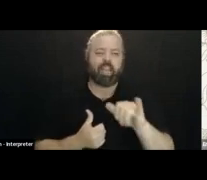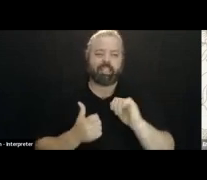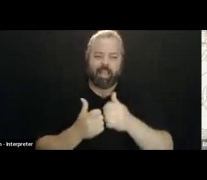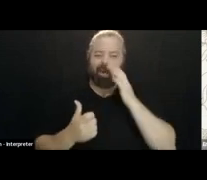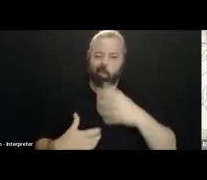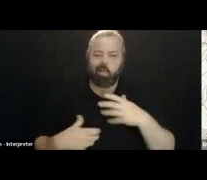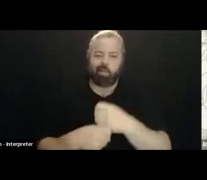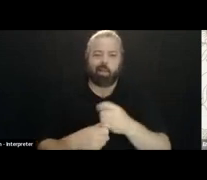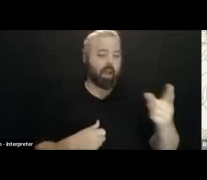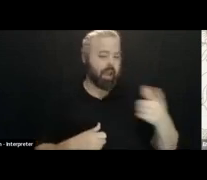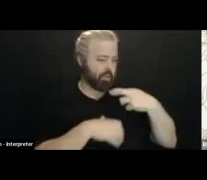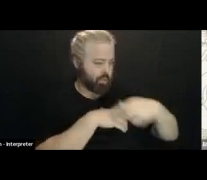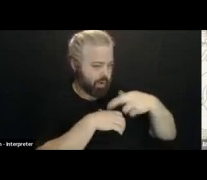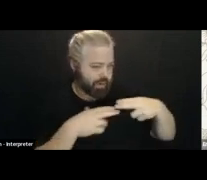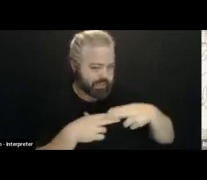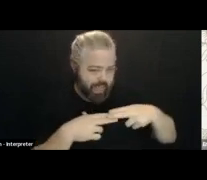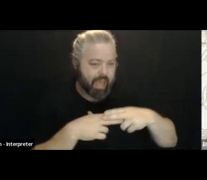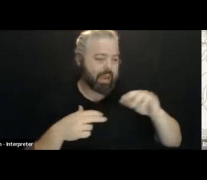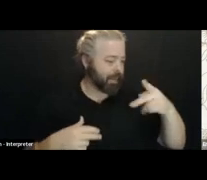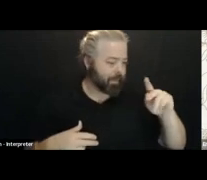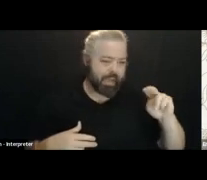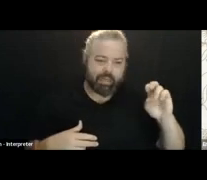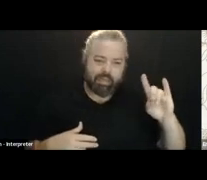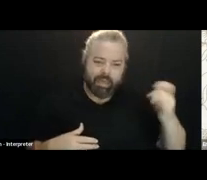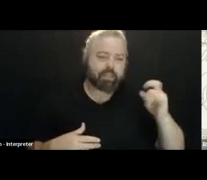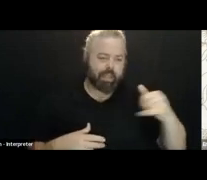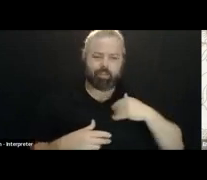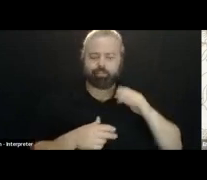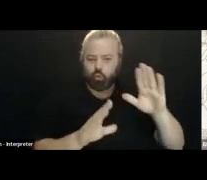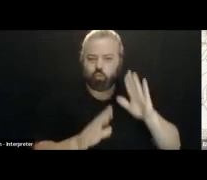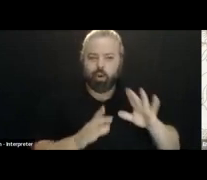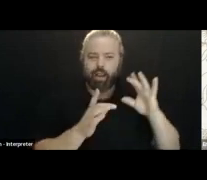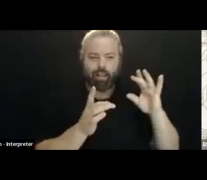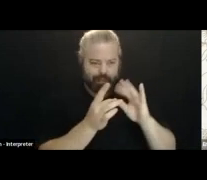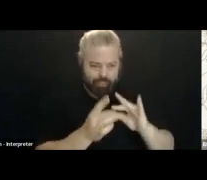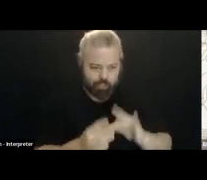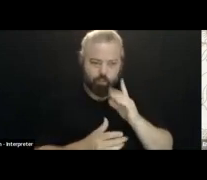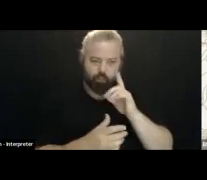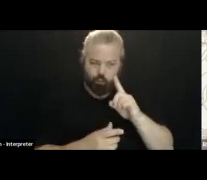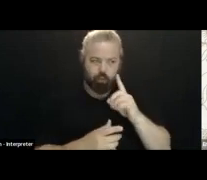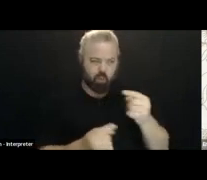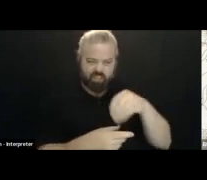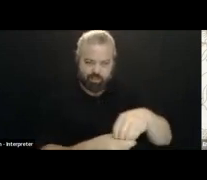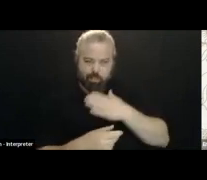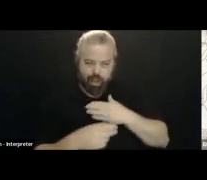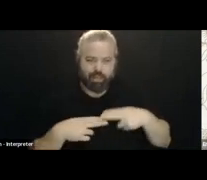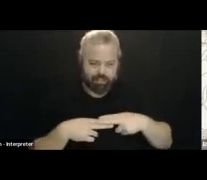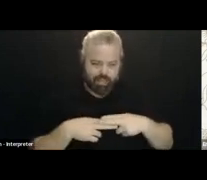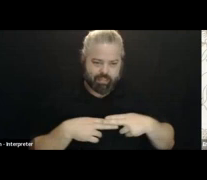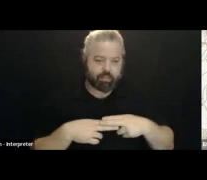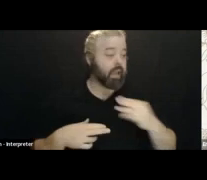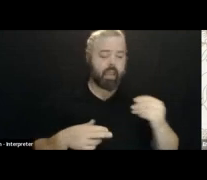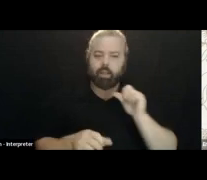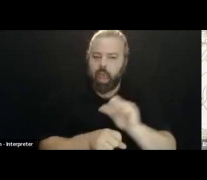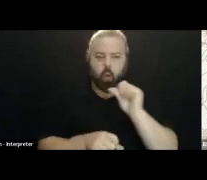and appendix slide with some really great links to referencing back to some of the things that I put in my slides. And the work